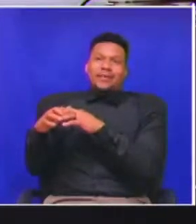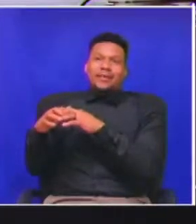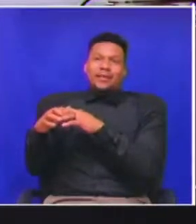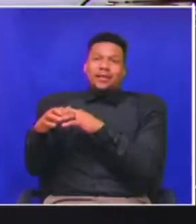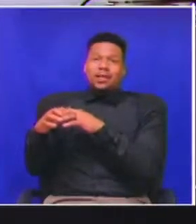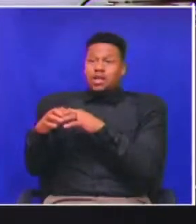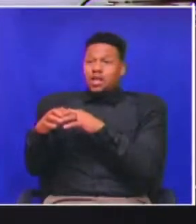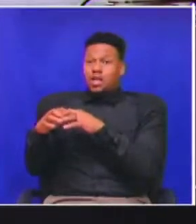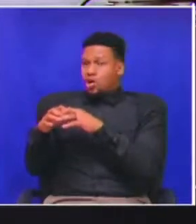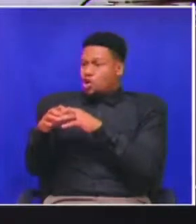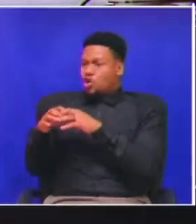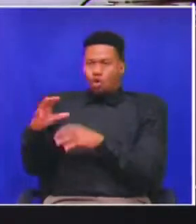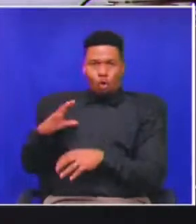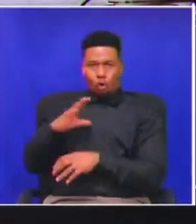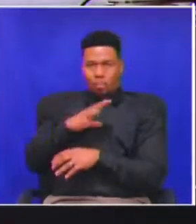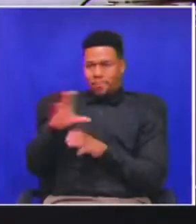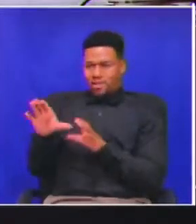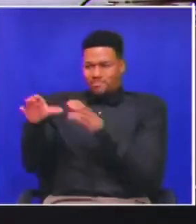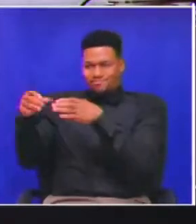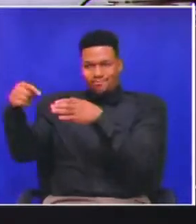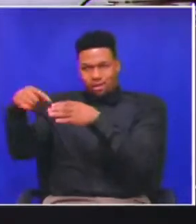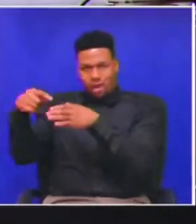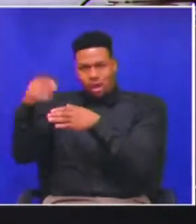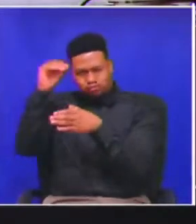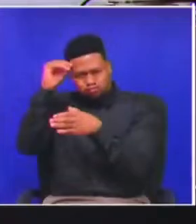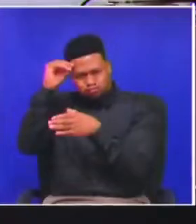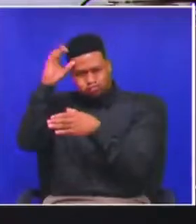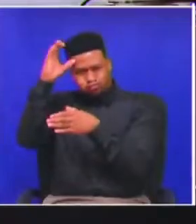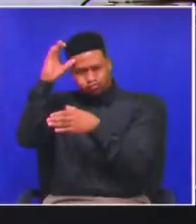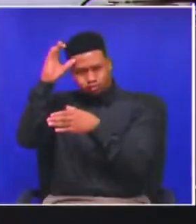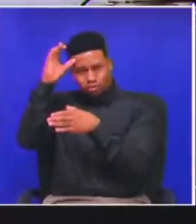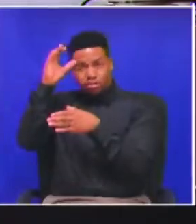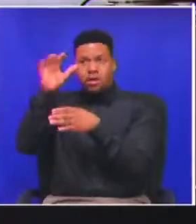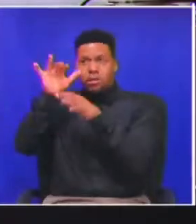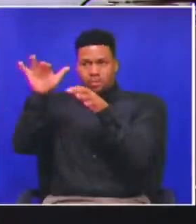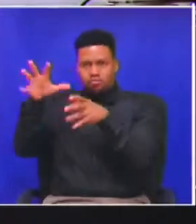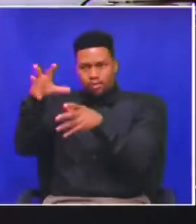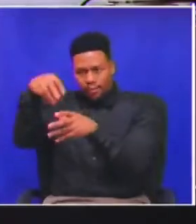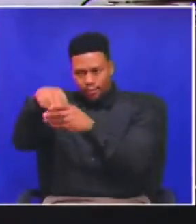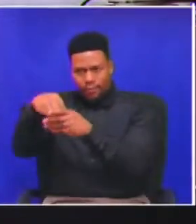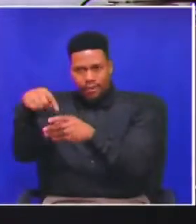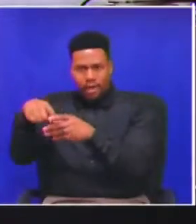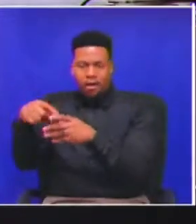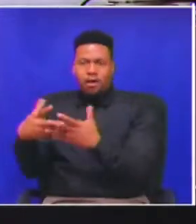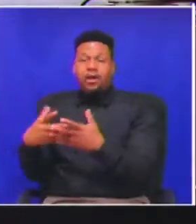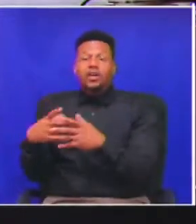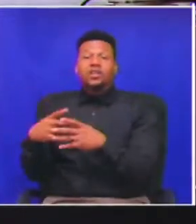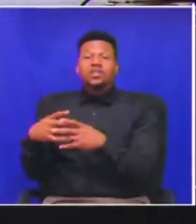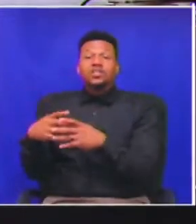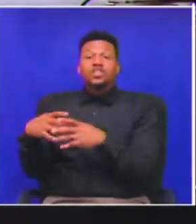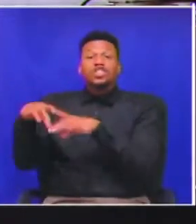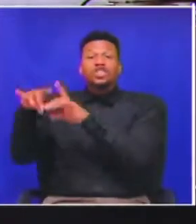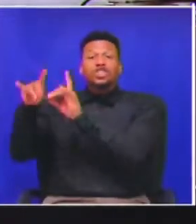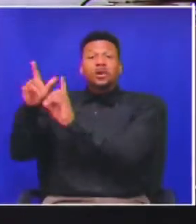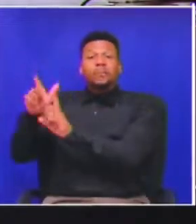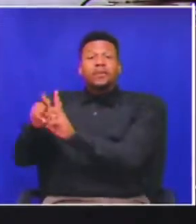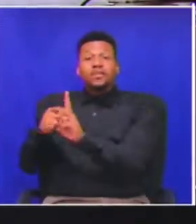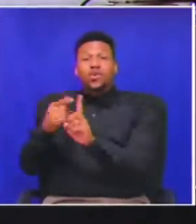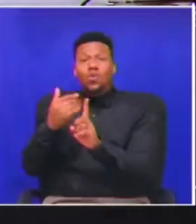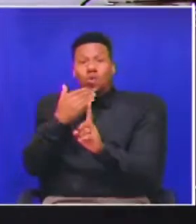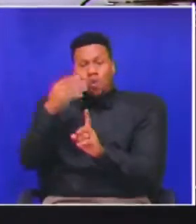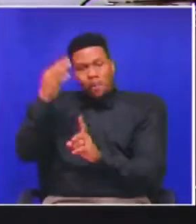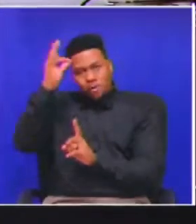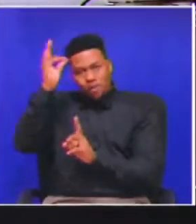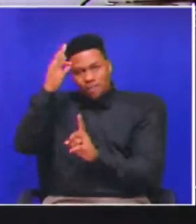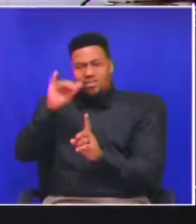of Independent Experts on Global Wealth Inequality, chaired by Professor Joseph Stiglitz,